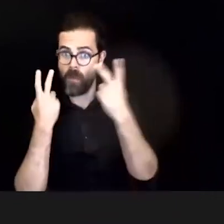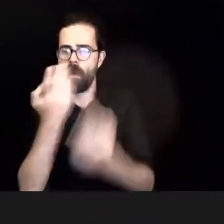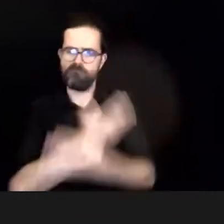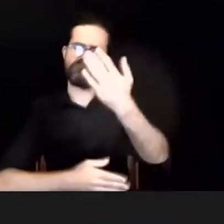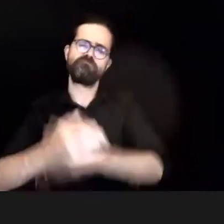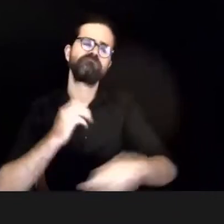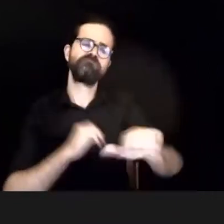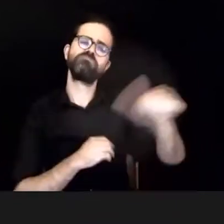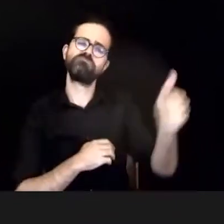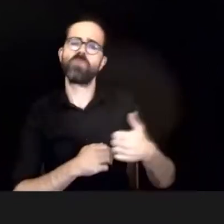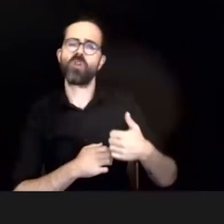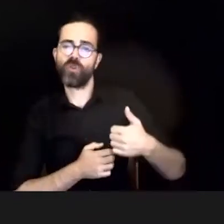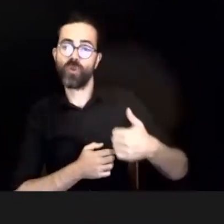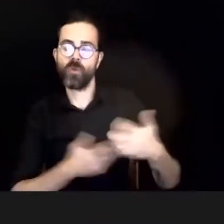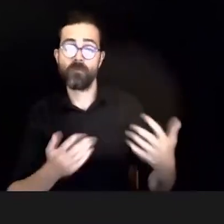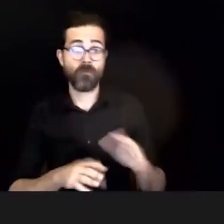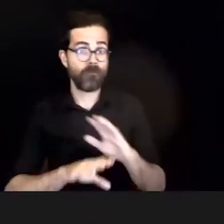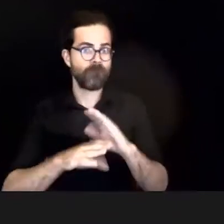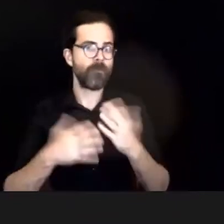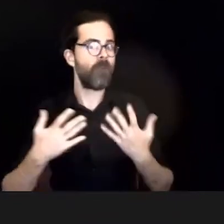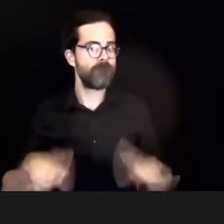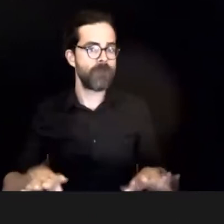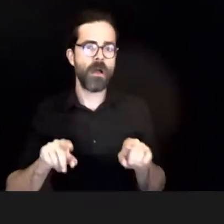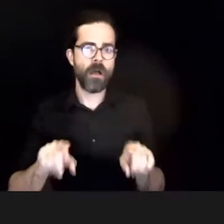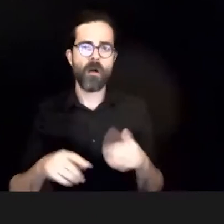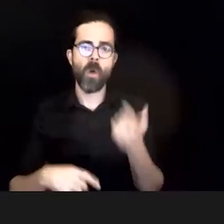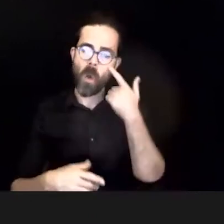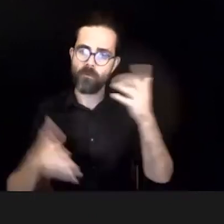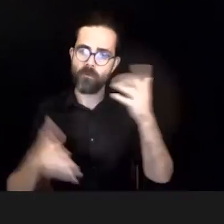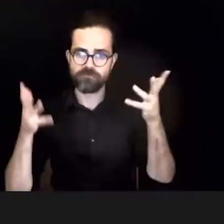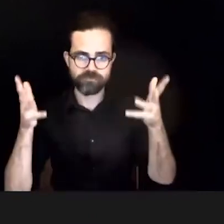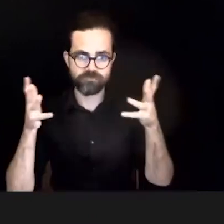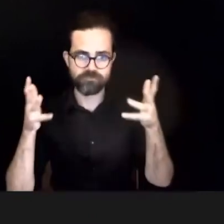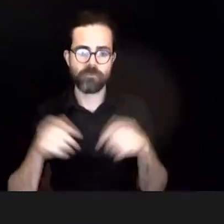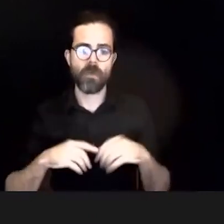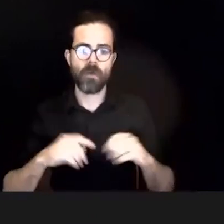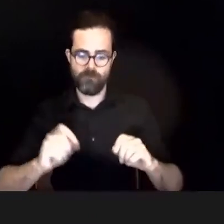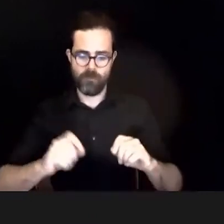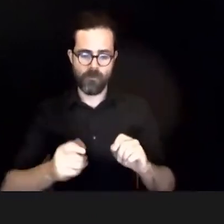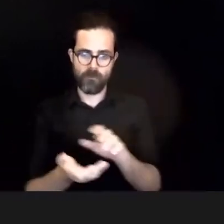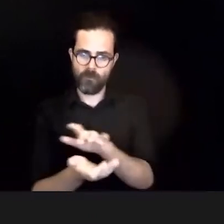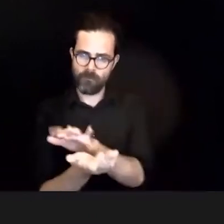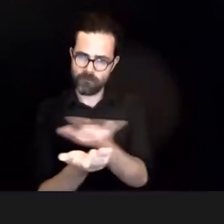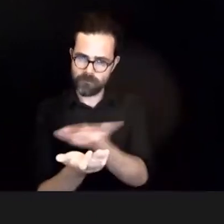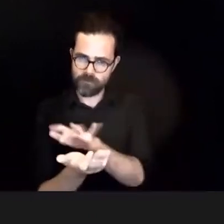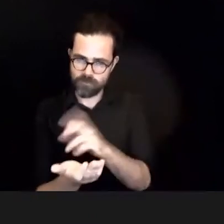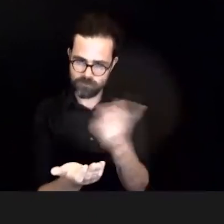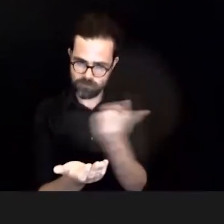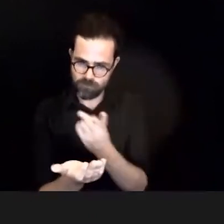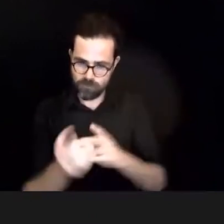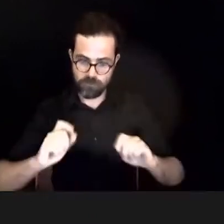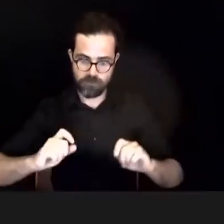recommendable to use the use of larger characters and higher contrast. We heard that before.